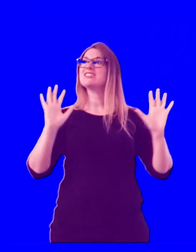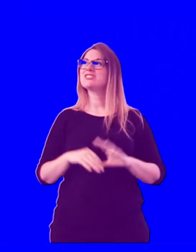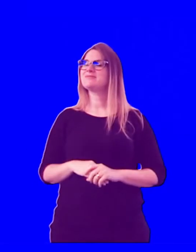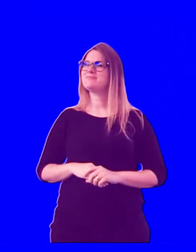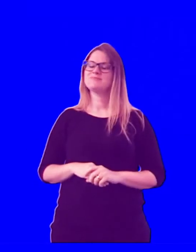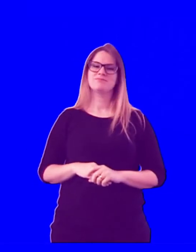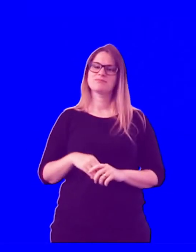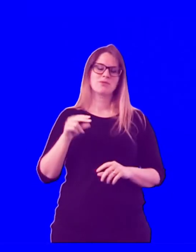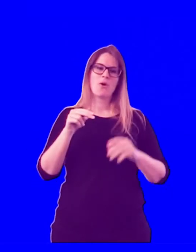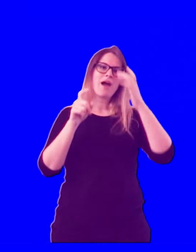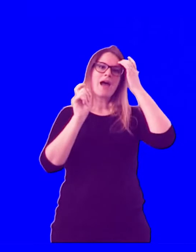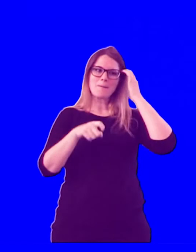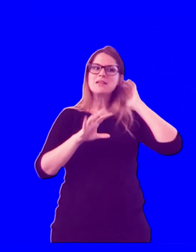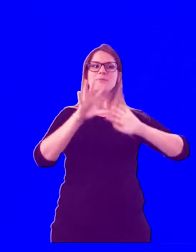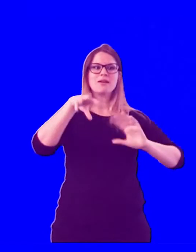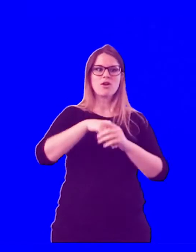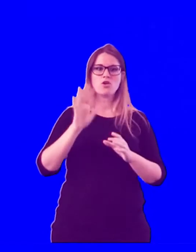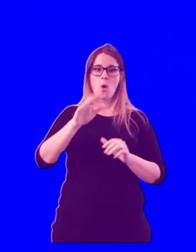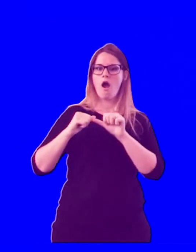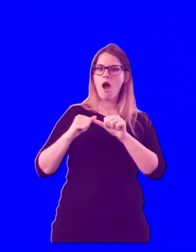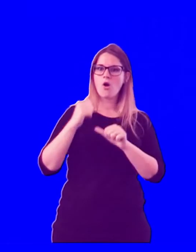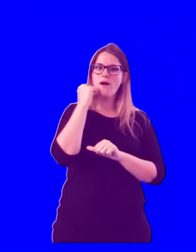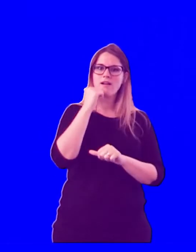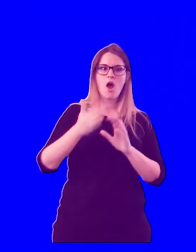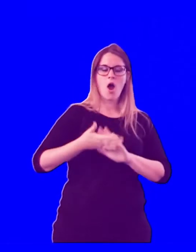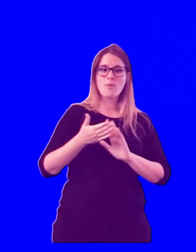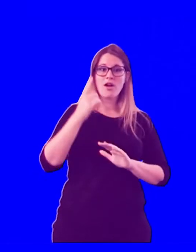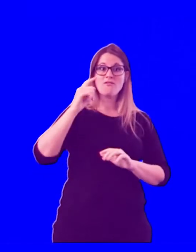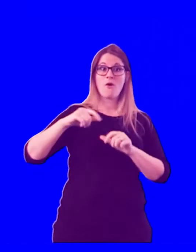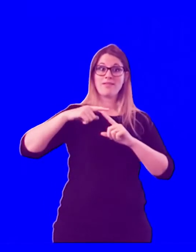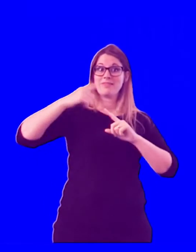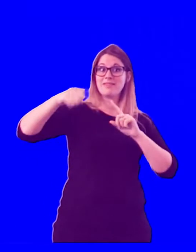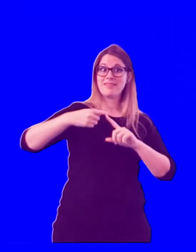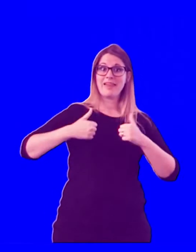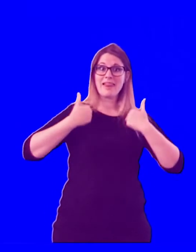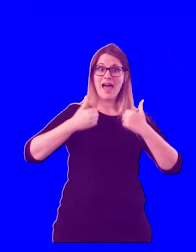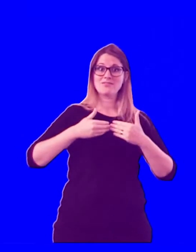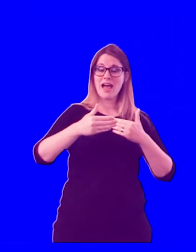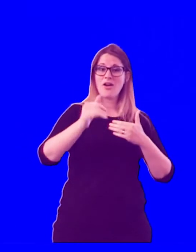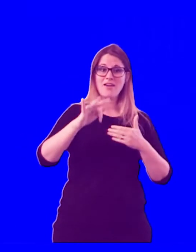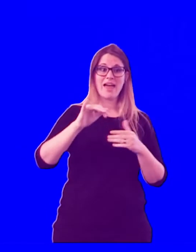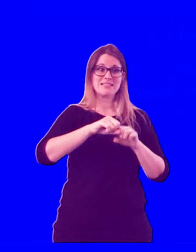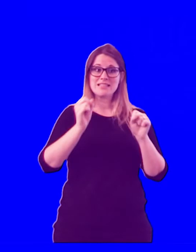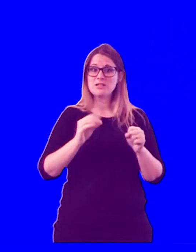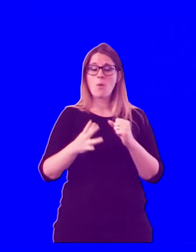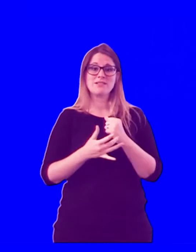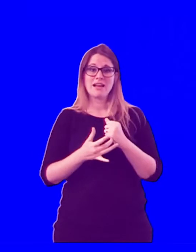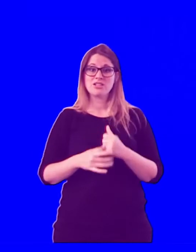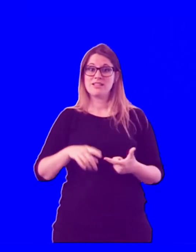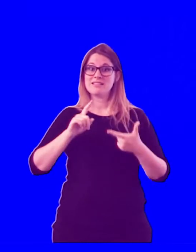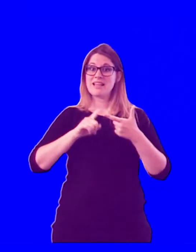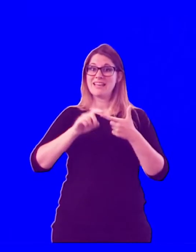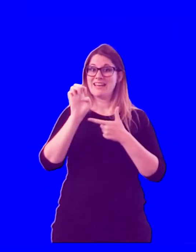and be done. It has to be built into ongoing operations for the life cycle of that system or technology. The